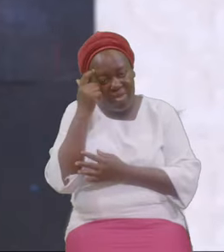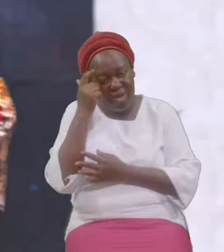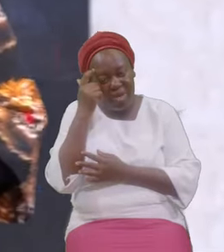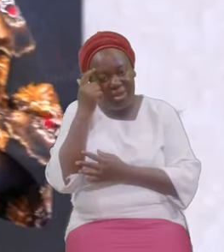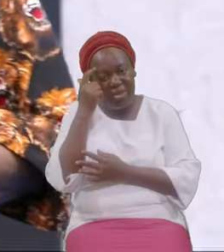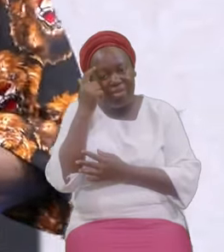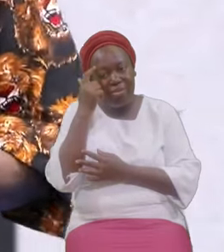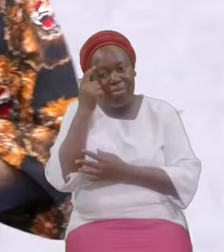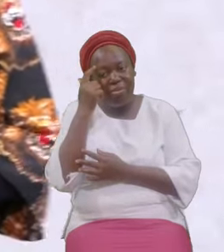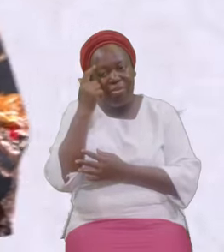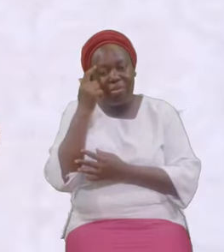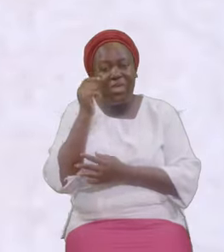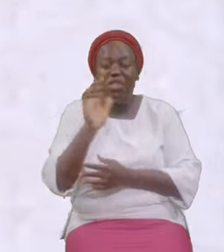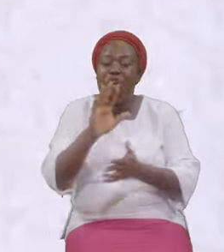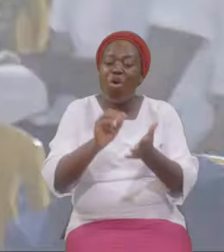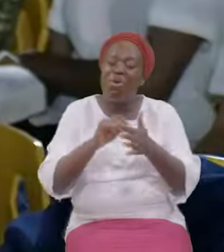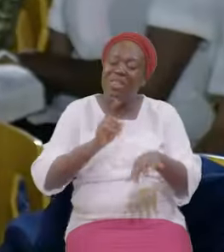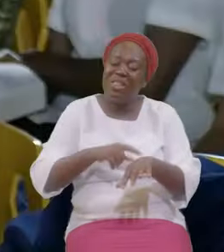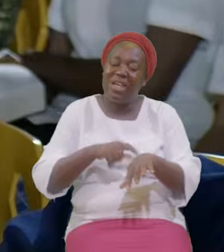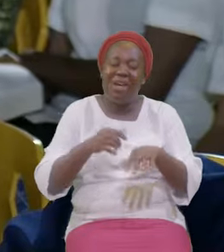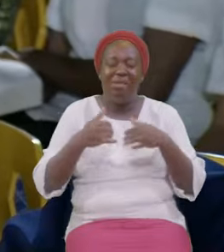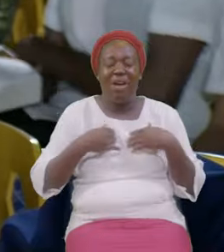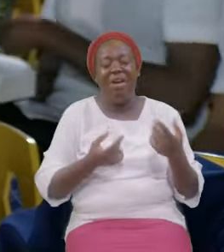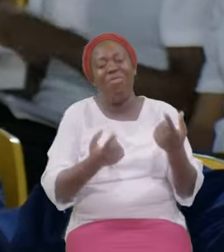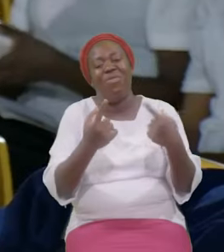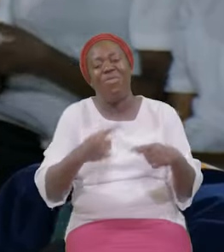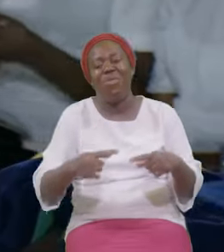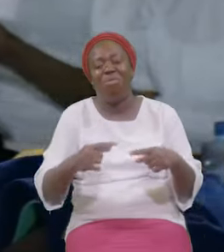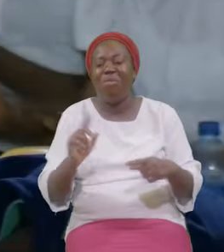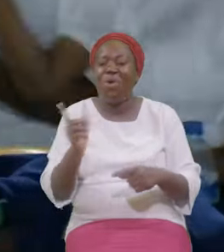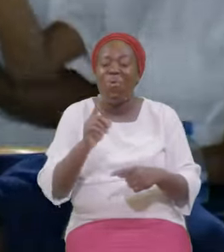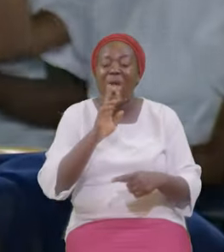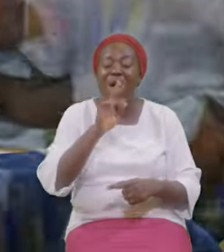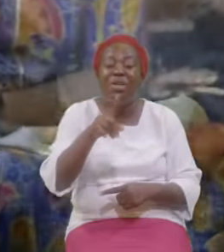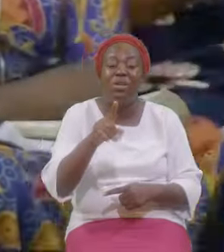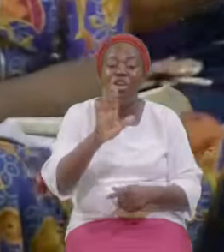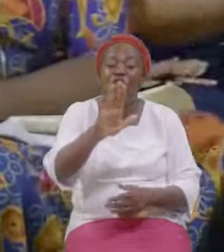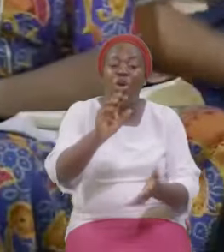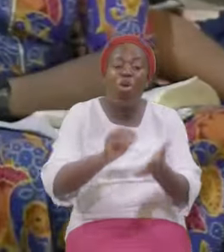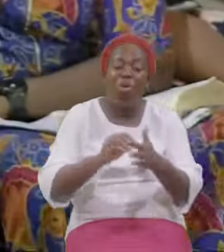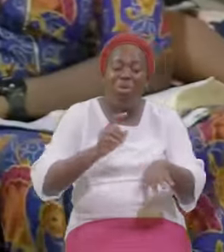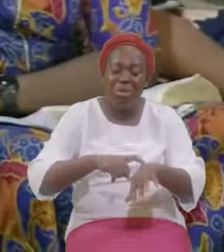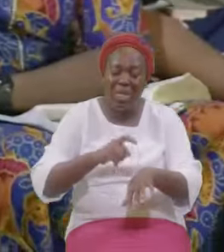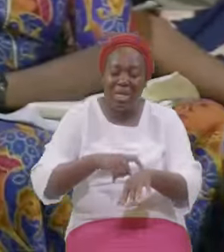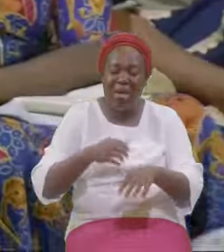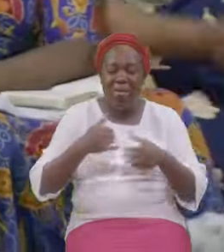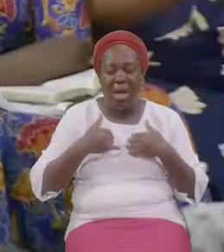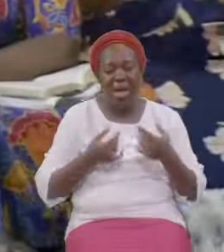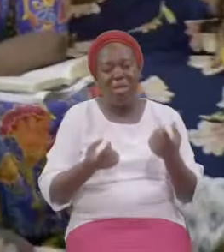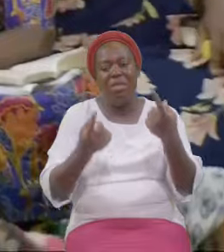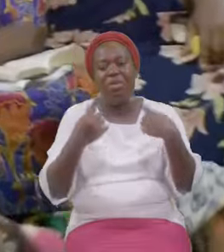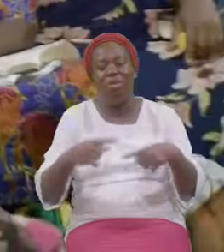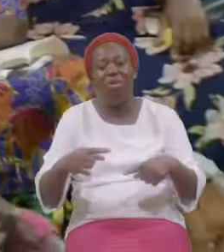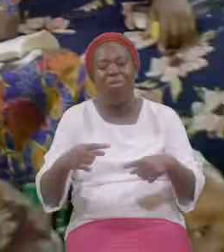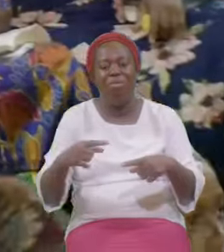own time has come. Where are you? Your own time has come. He'll forgive